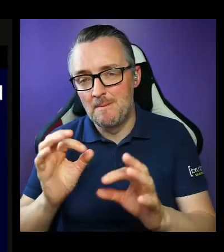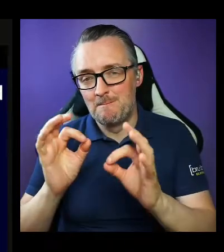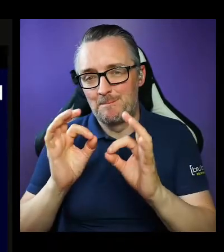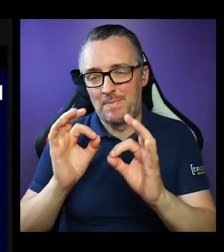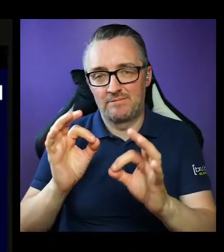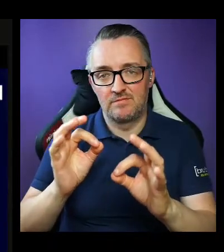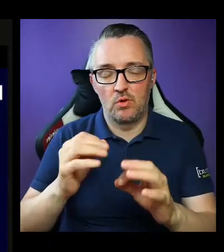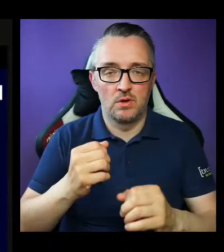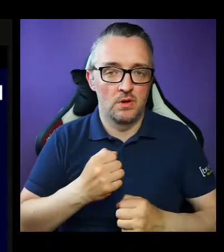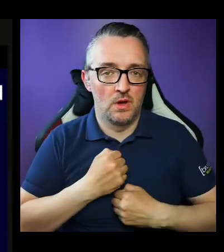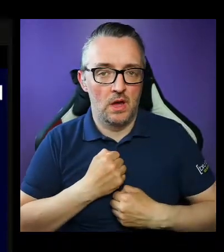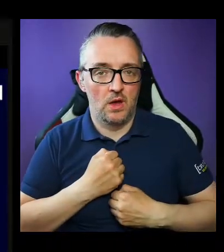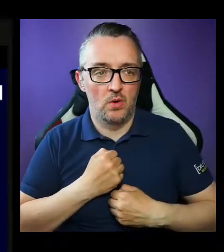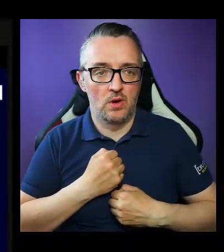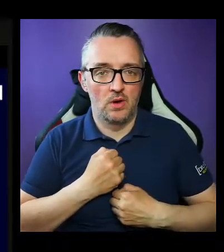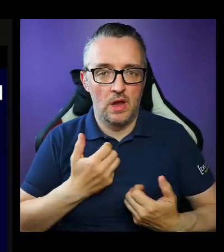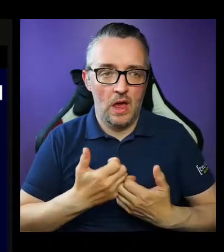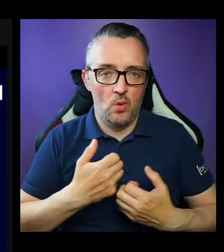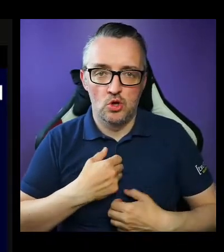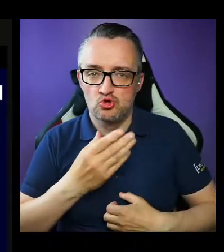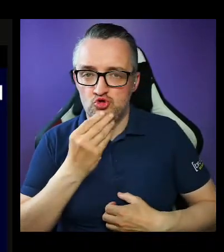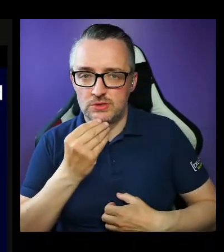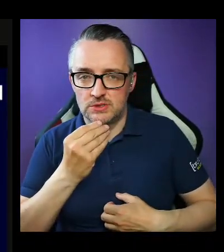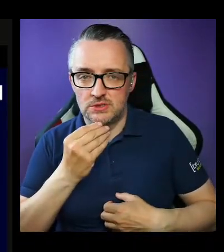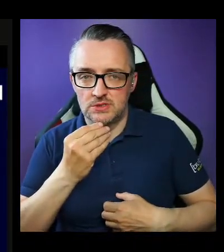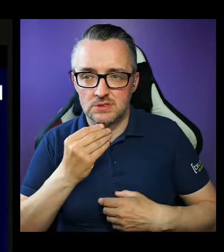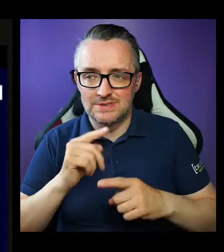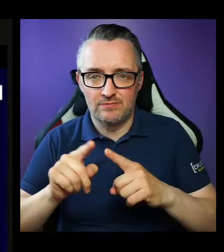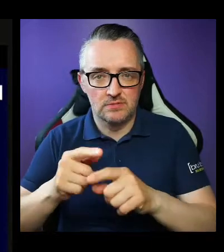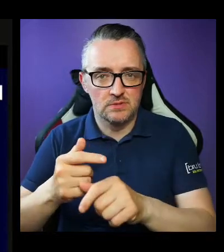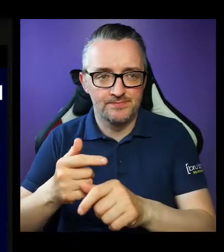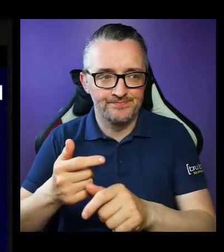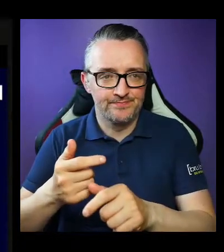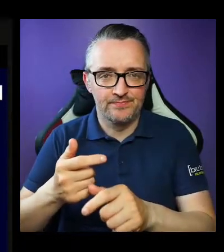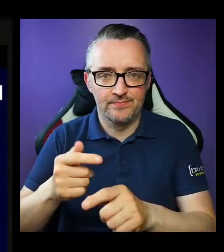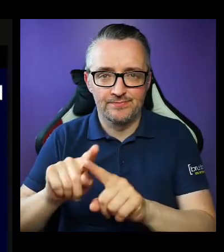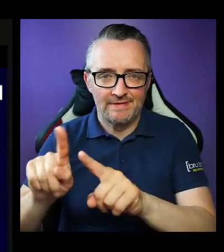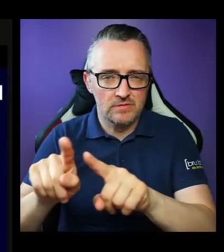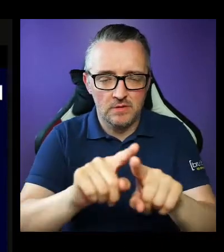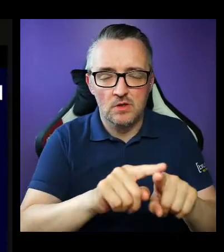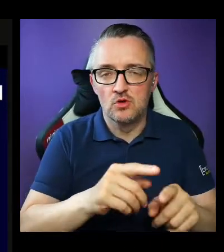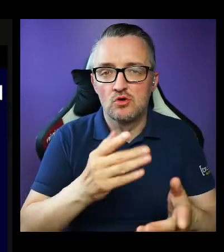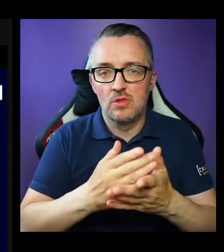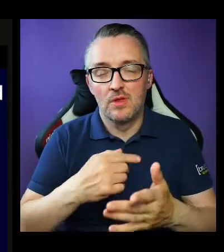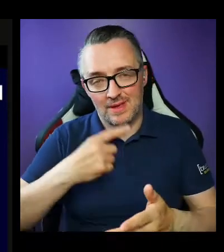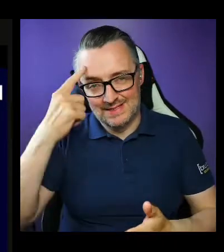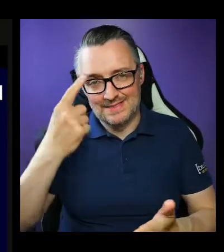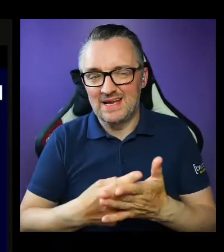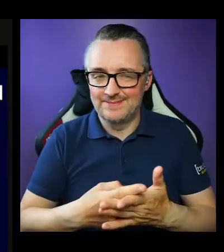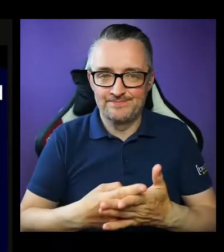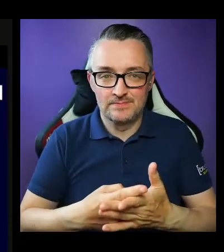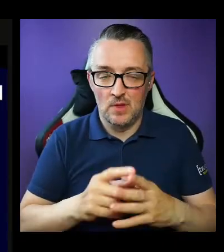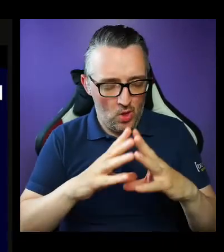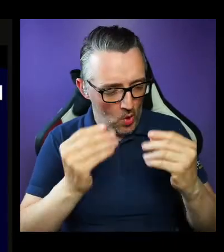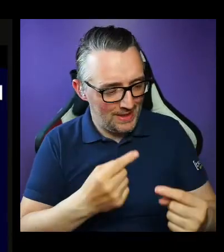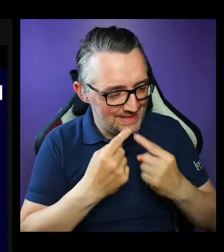use cases, for the types of use cases that we're having. So that's why it was decided that we'll store all of our